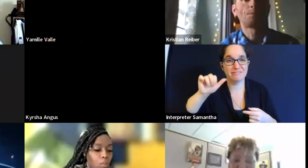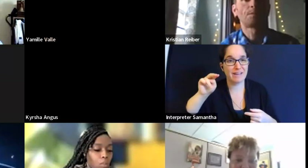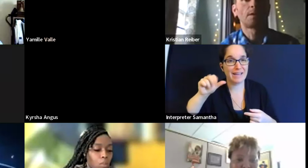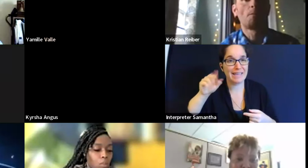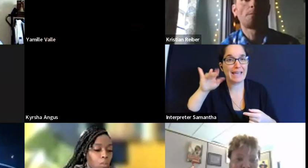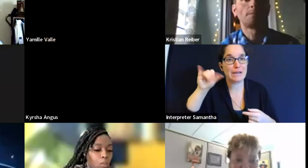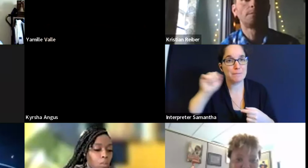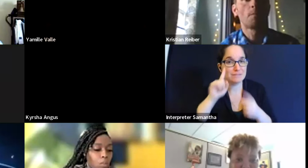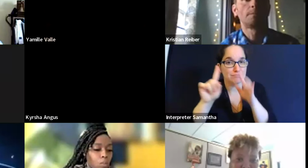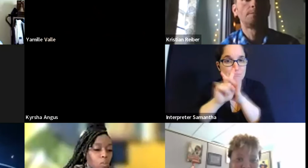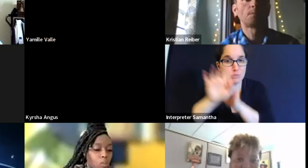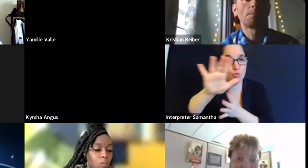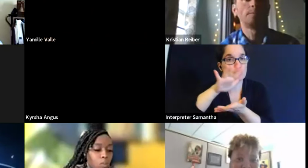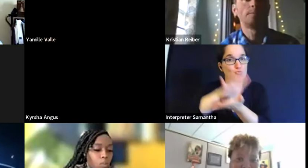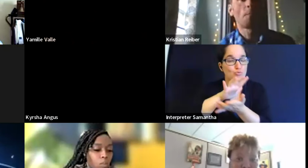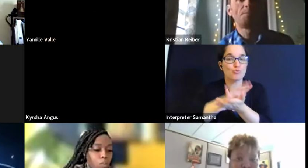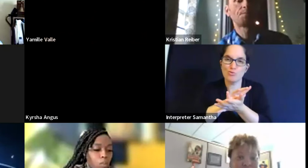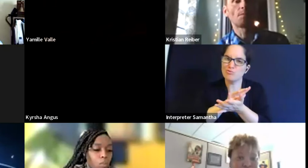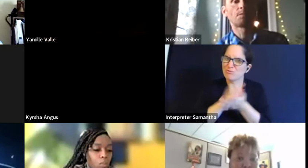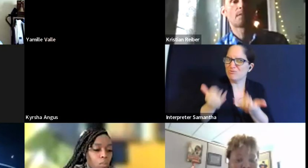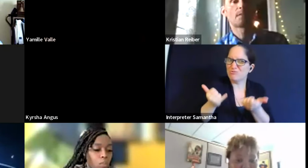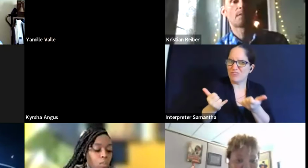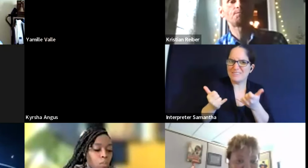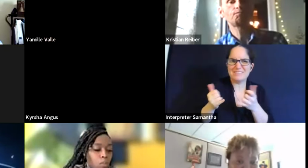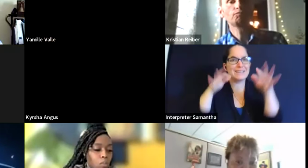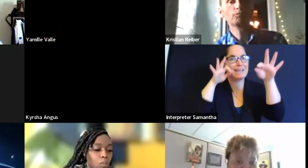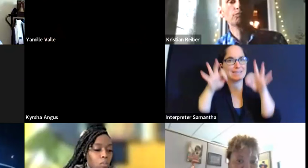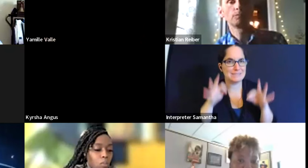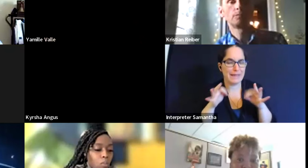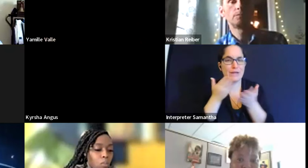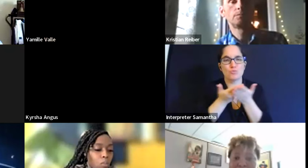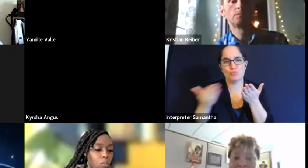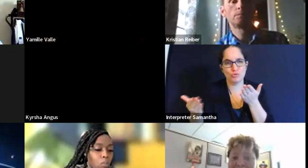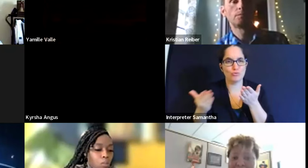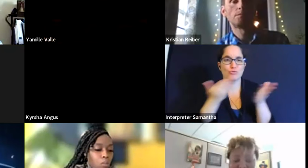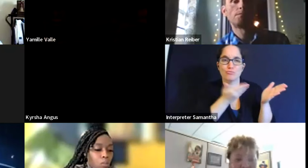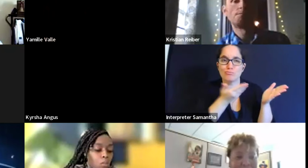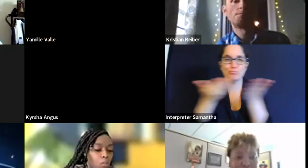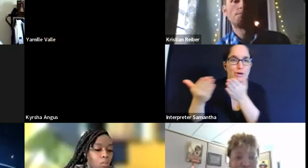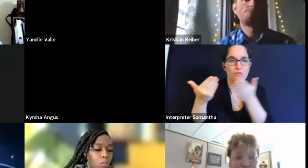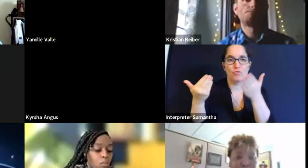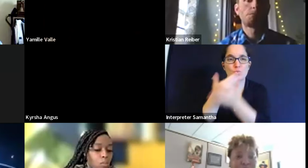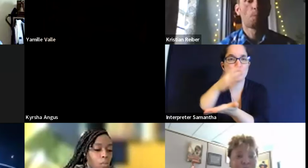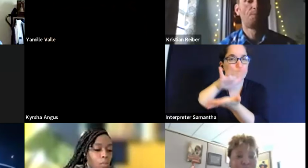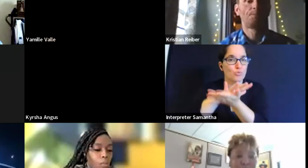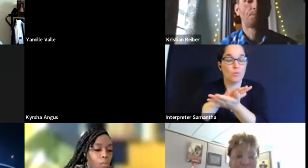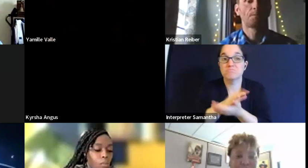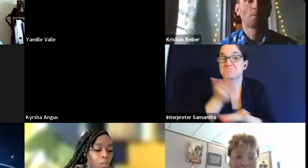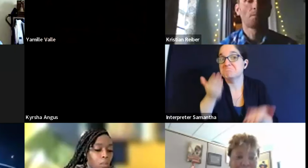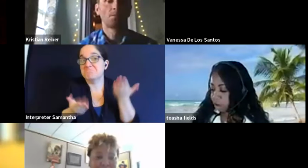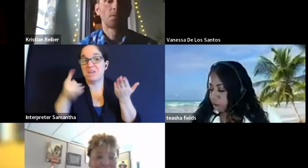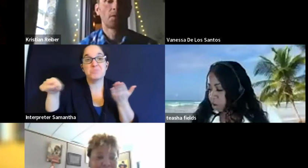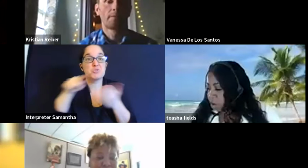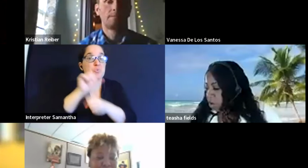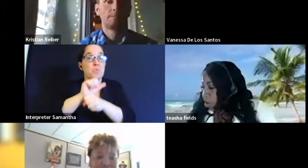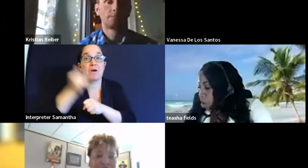kind of push out some resources so you have some tools to go back to the new school year with. And even if you're not in a school, we really want you to